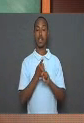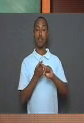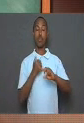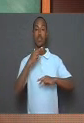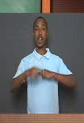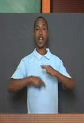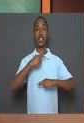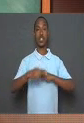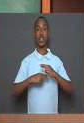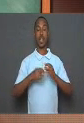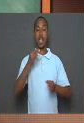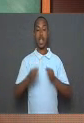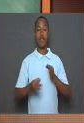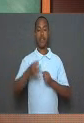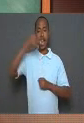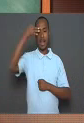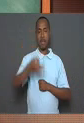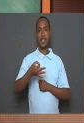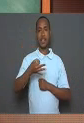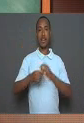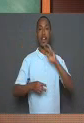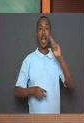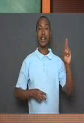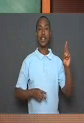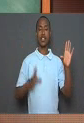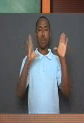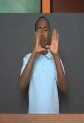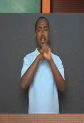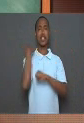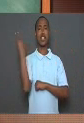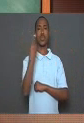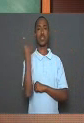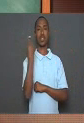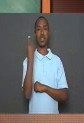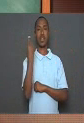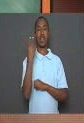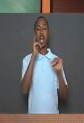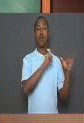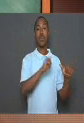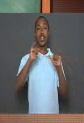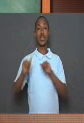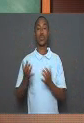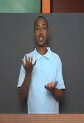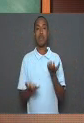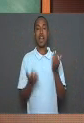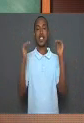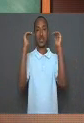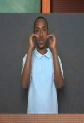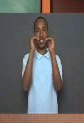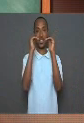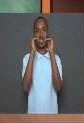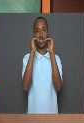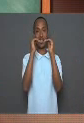reaction if the limiting reactant is completely used up according to the balanced equation.